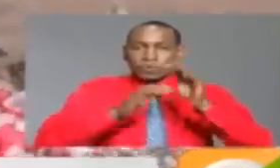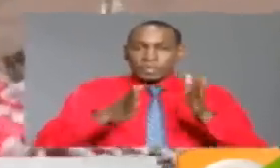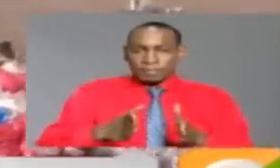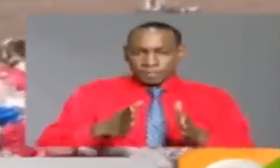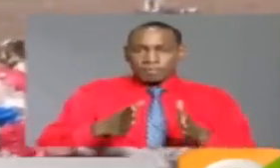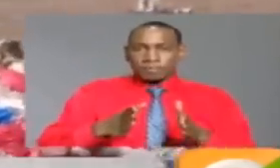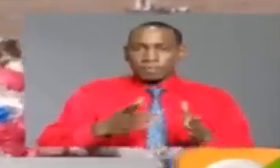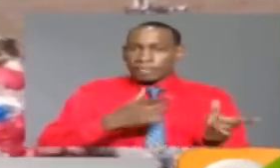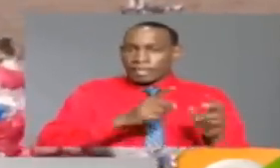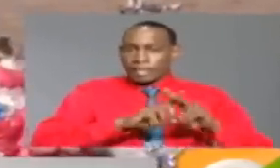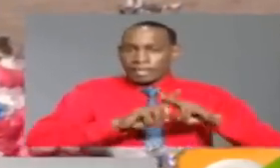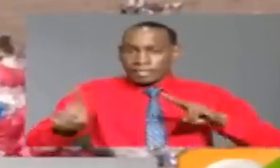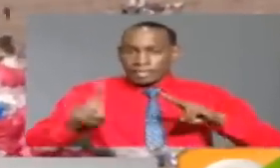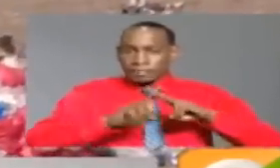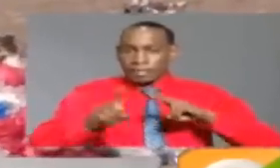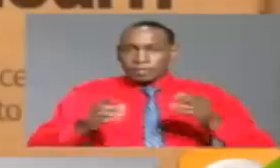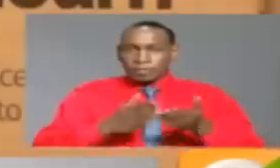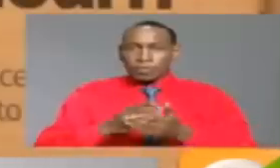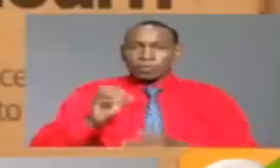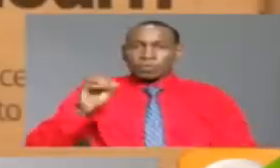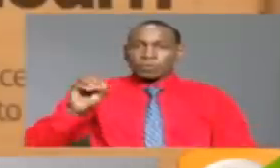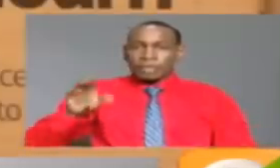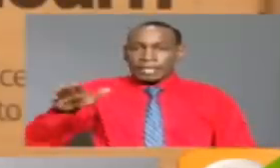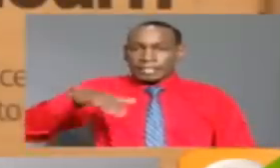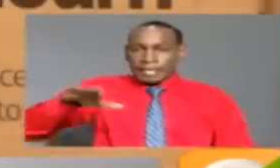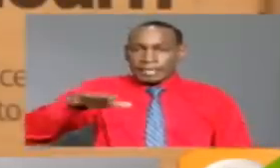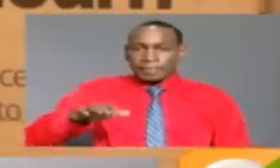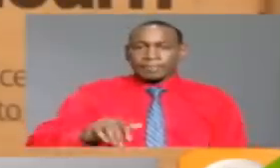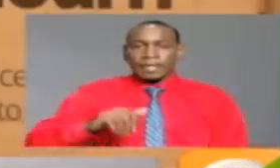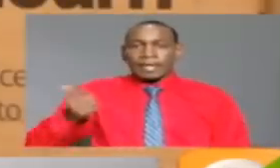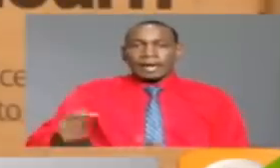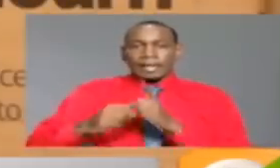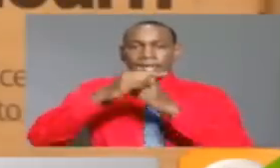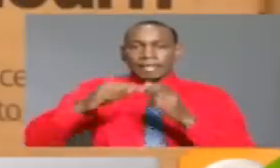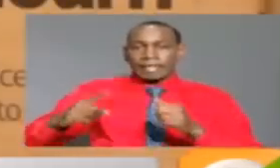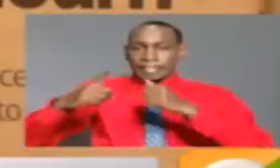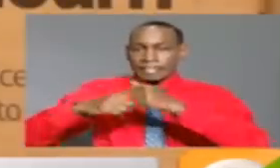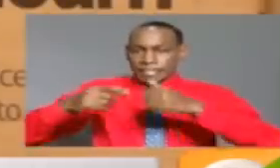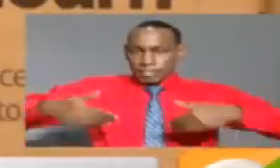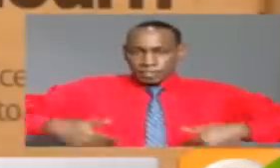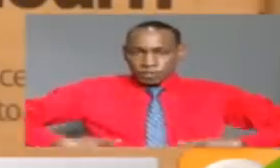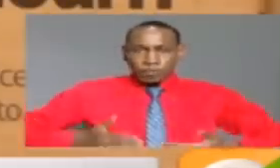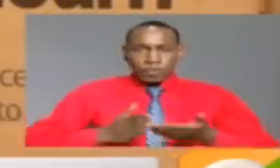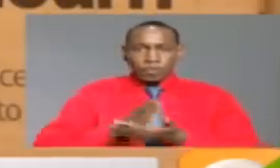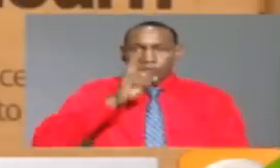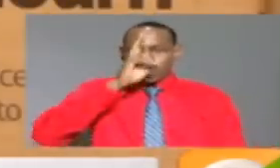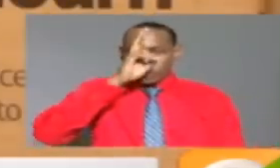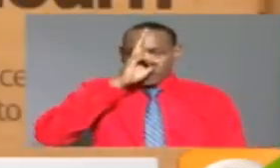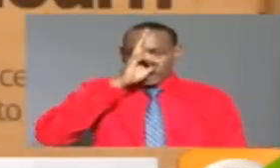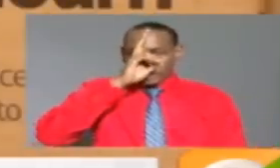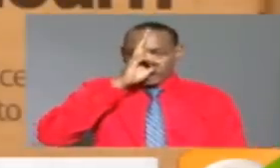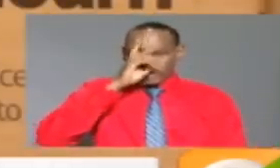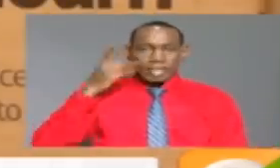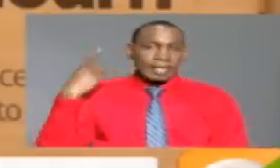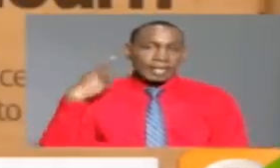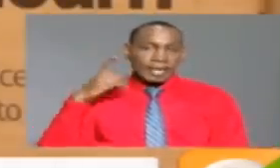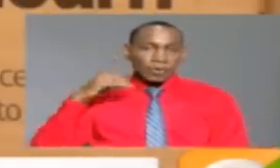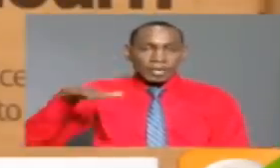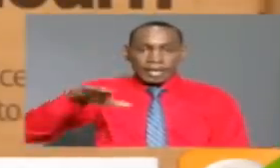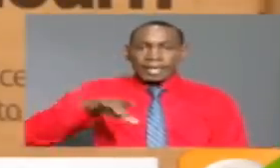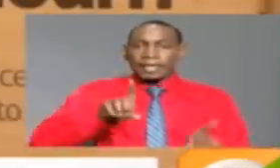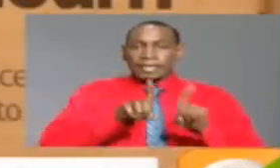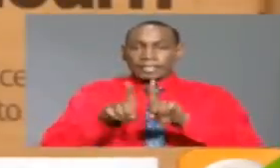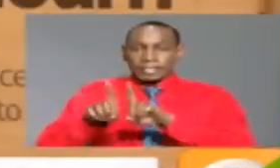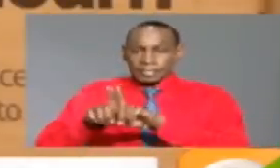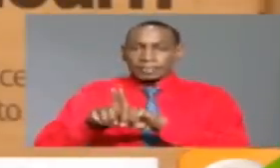managed to escape through the dump site. Another murder of 6 young men by police at Gituamba in Dandora was